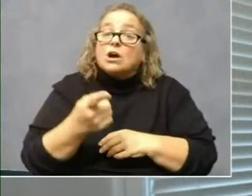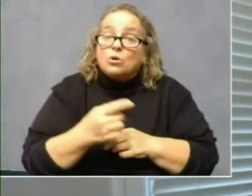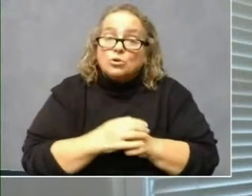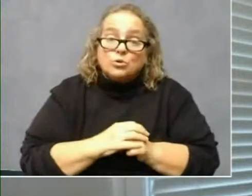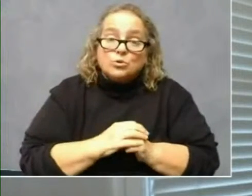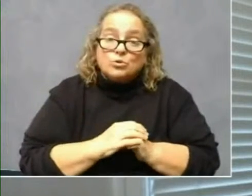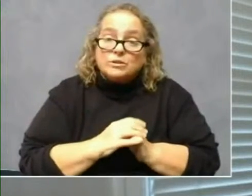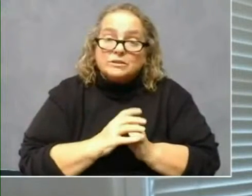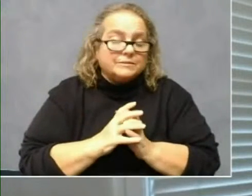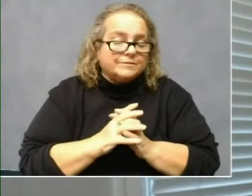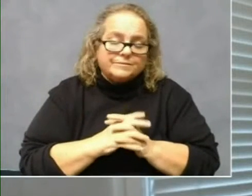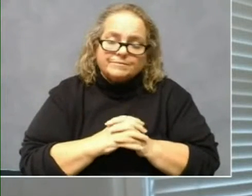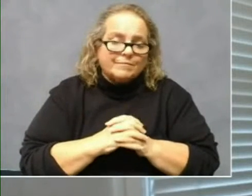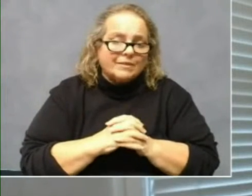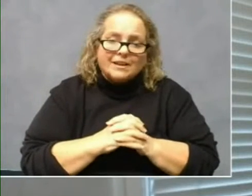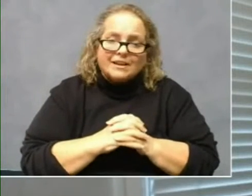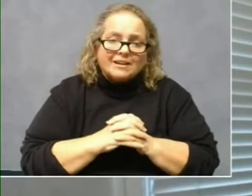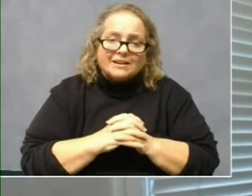a